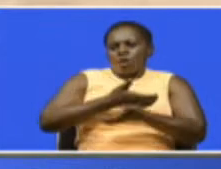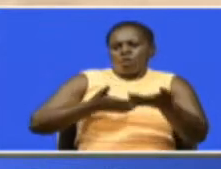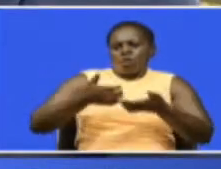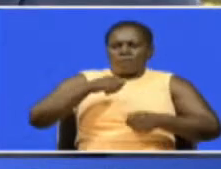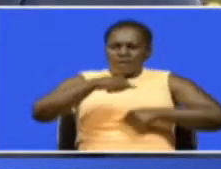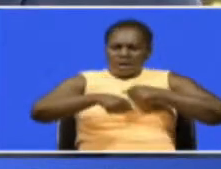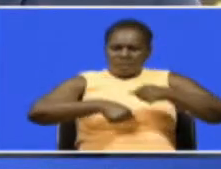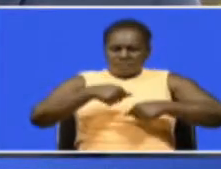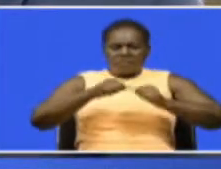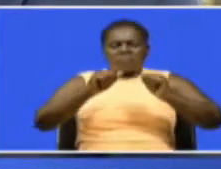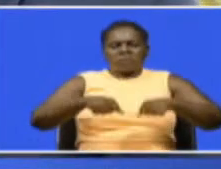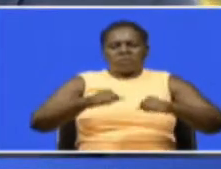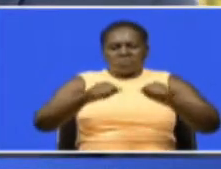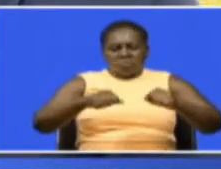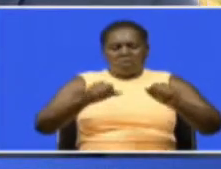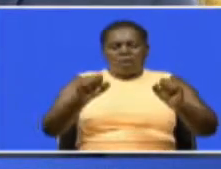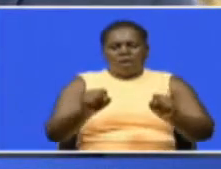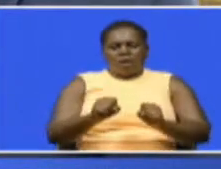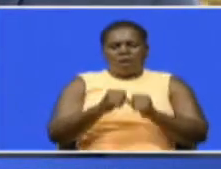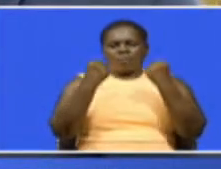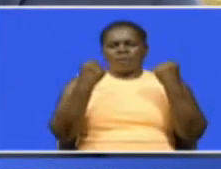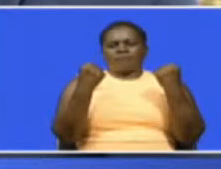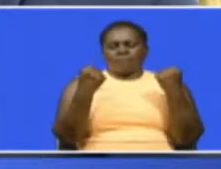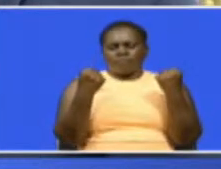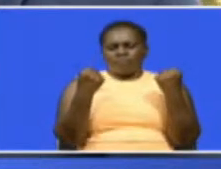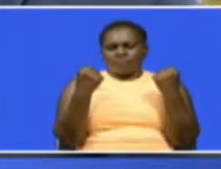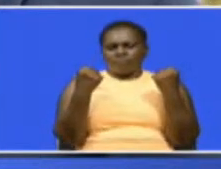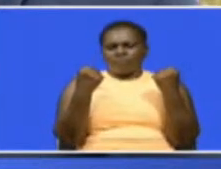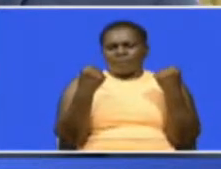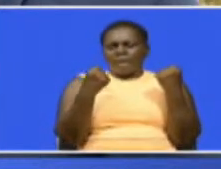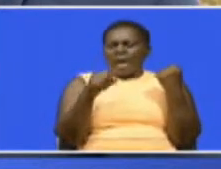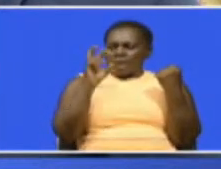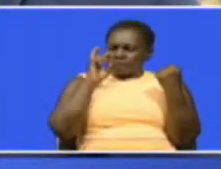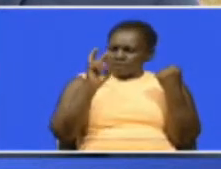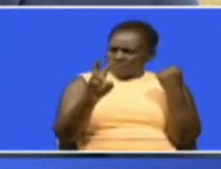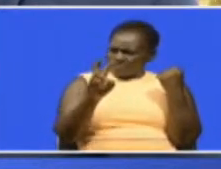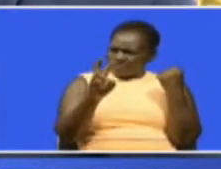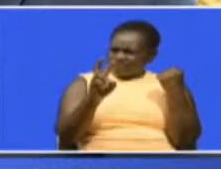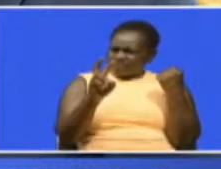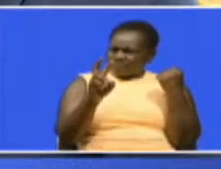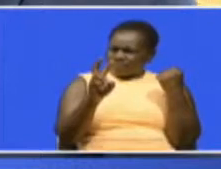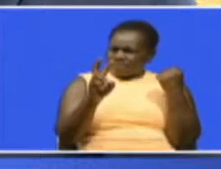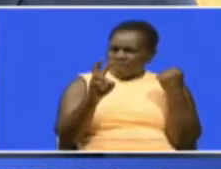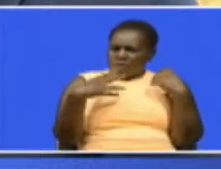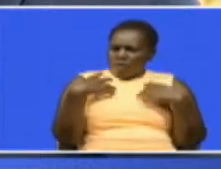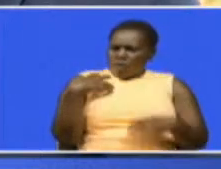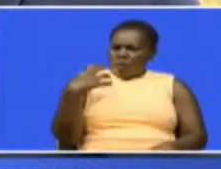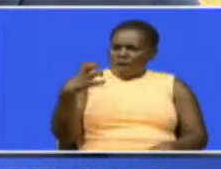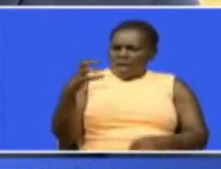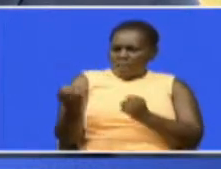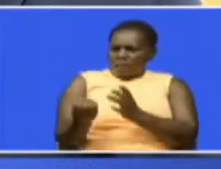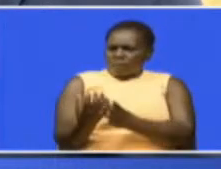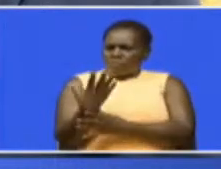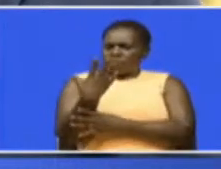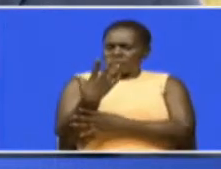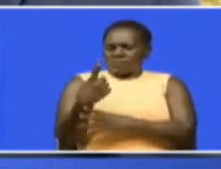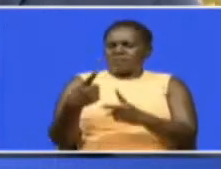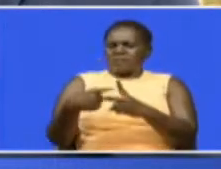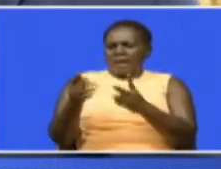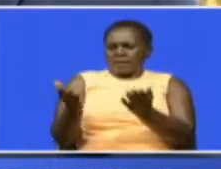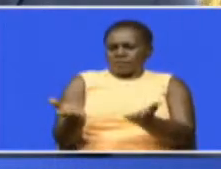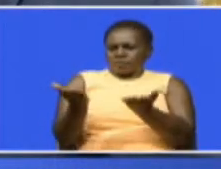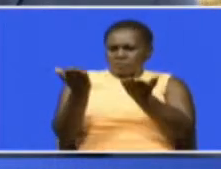activities can take place. You can see that wealth creation is beginning to pick